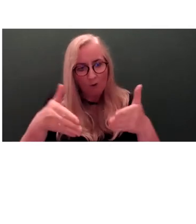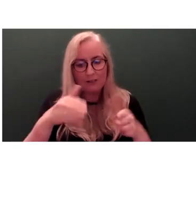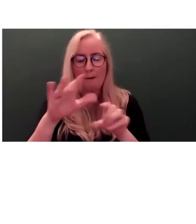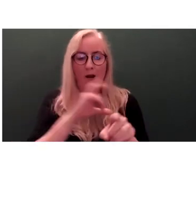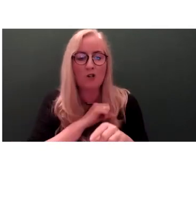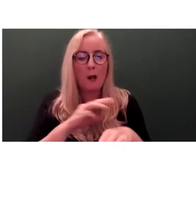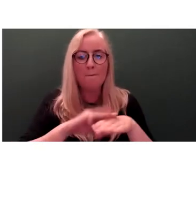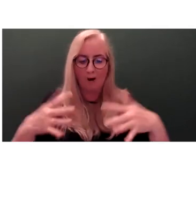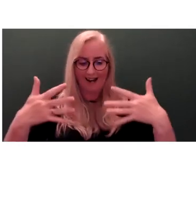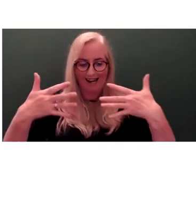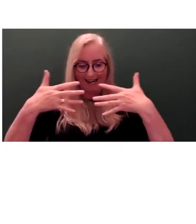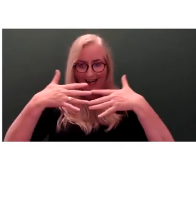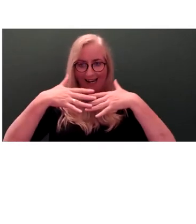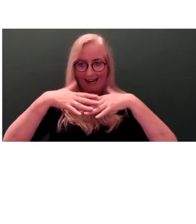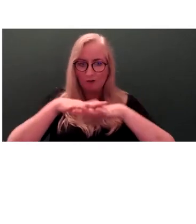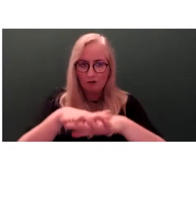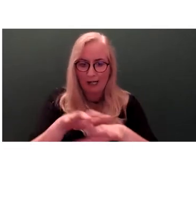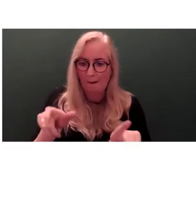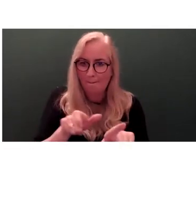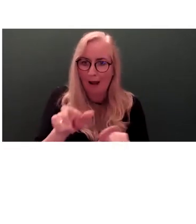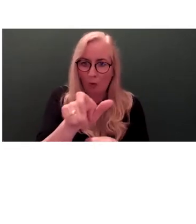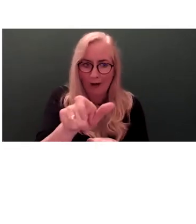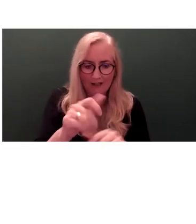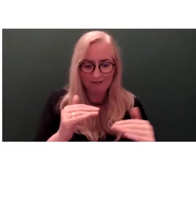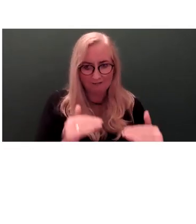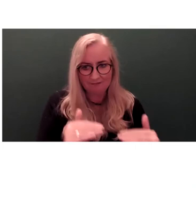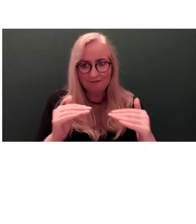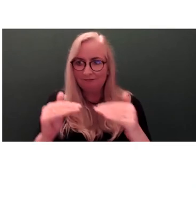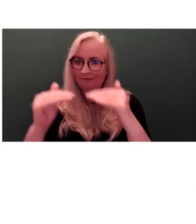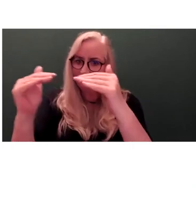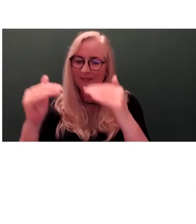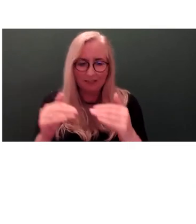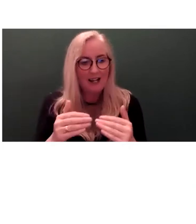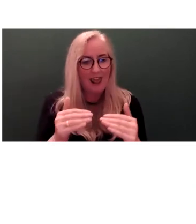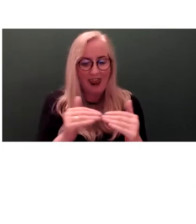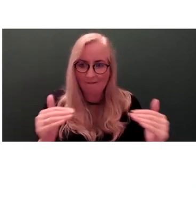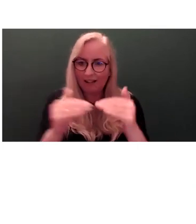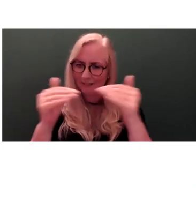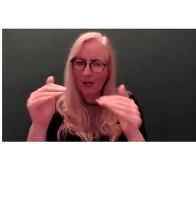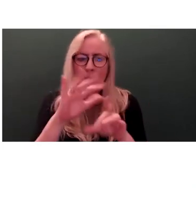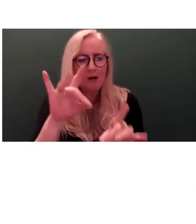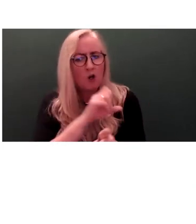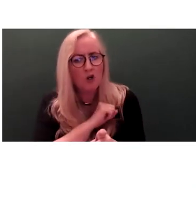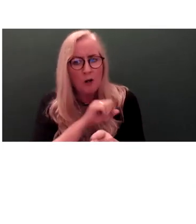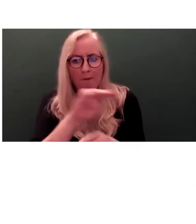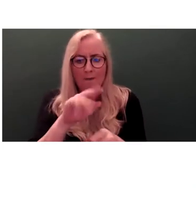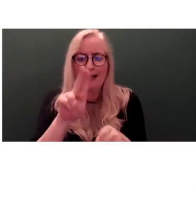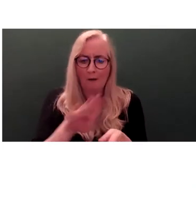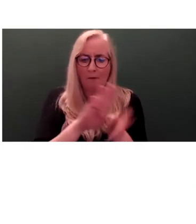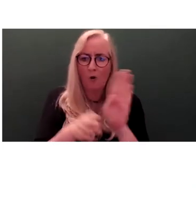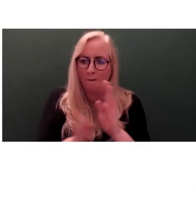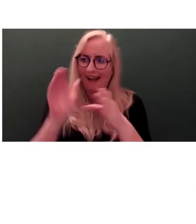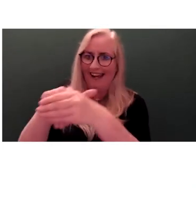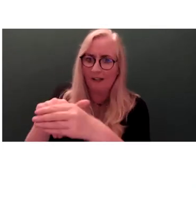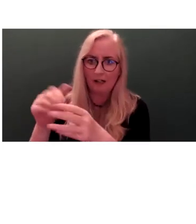more integrated pathways, moving up through those NFQ levels, bringing people closer to the labour market, or